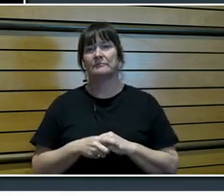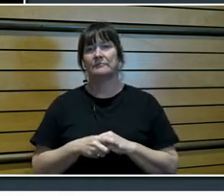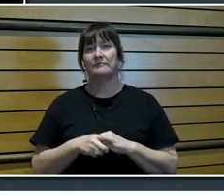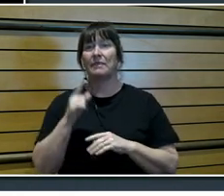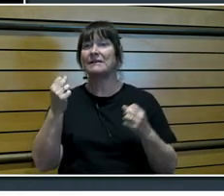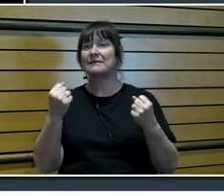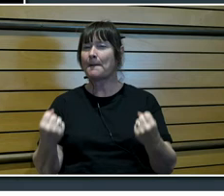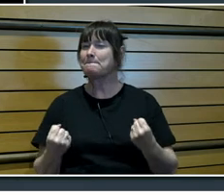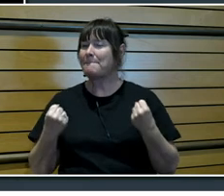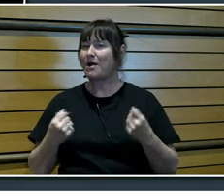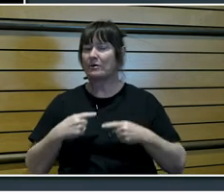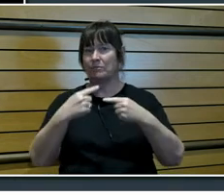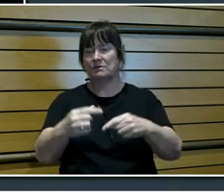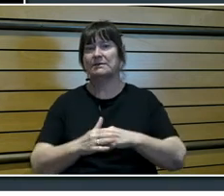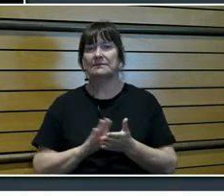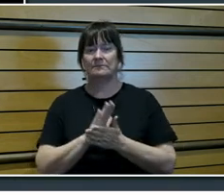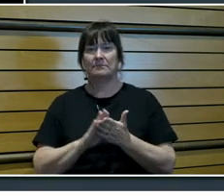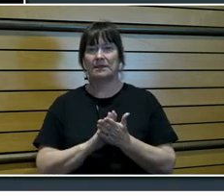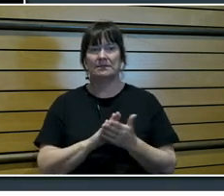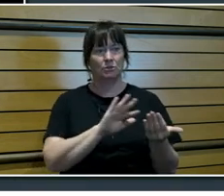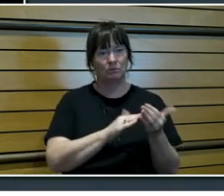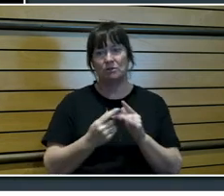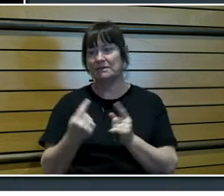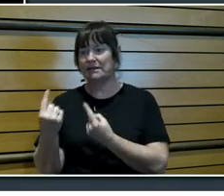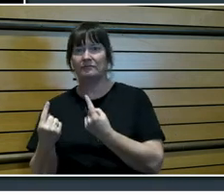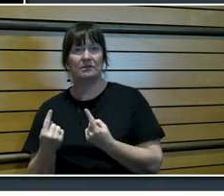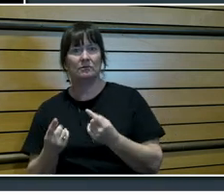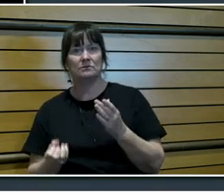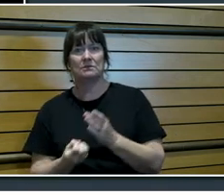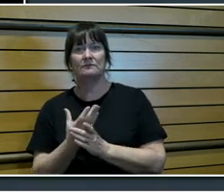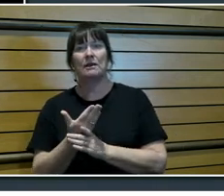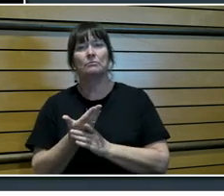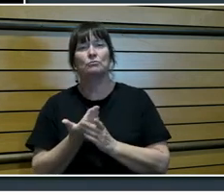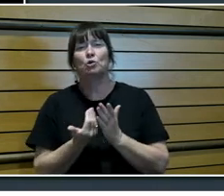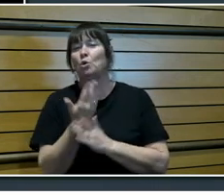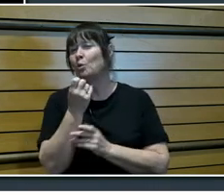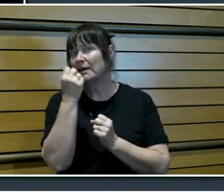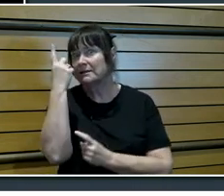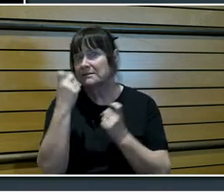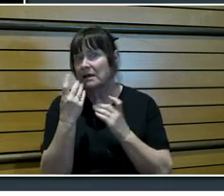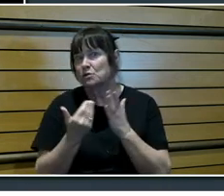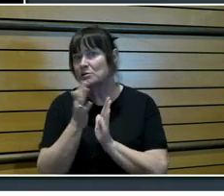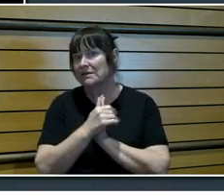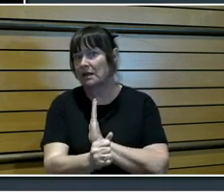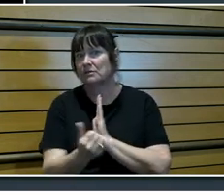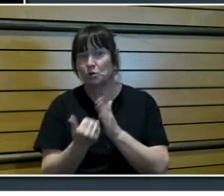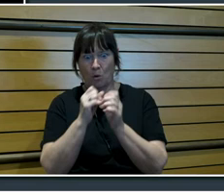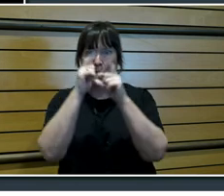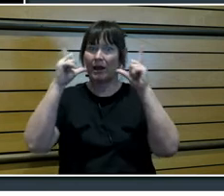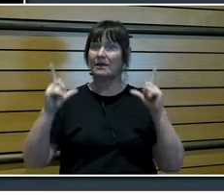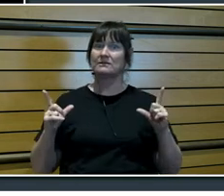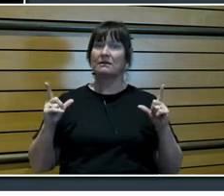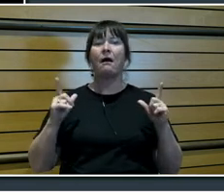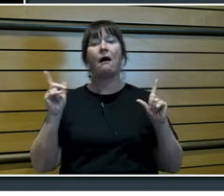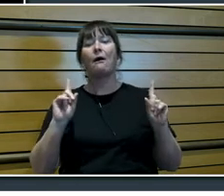empowering process, individuals and communities develop new insights, new skills, and a new awareness of the